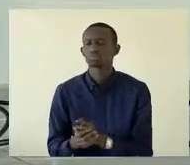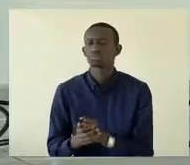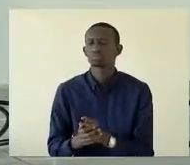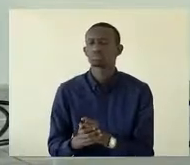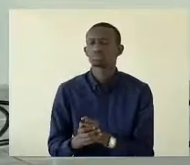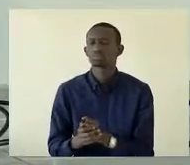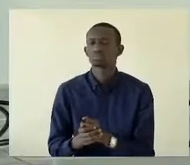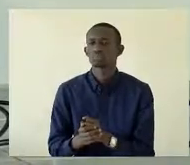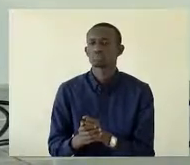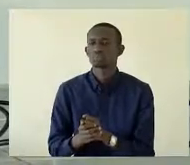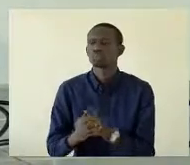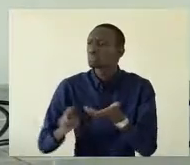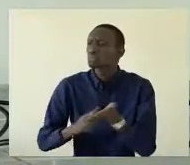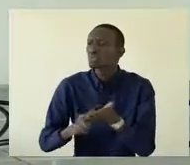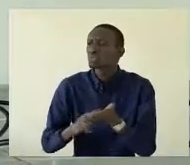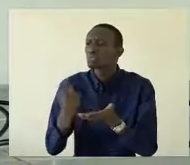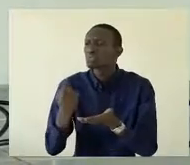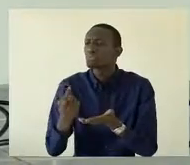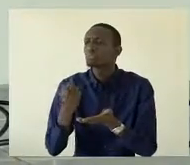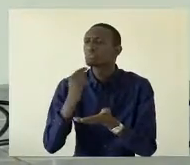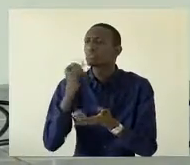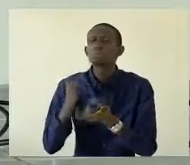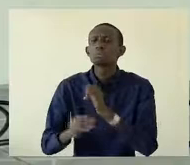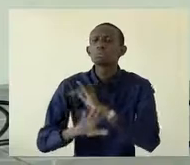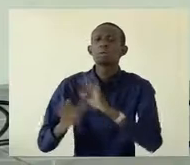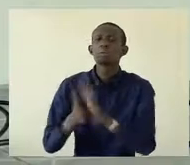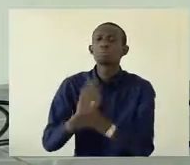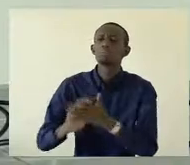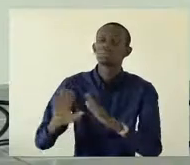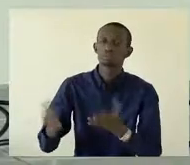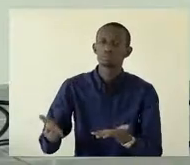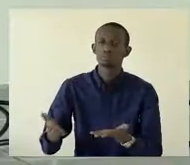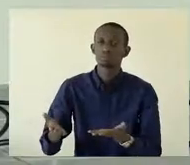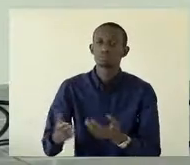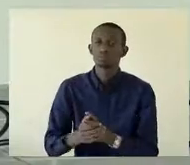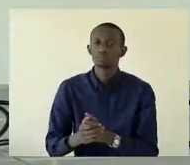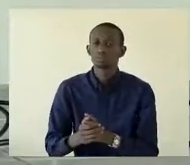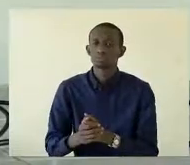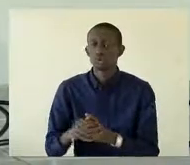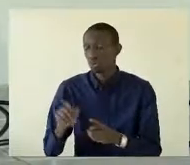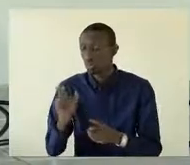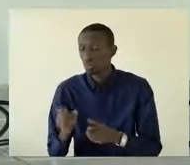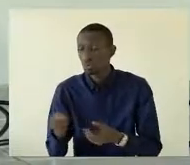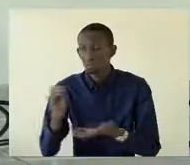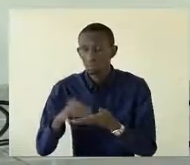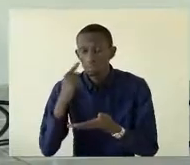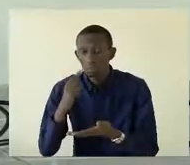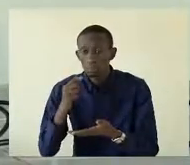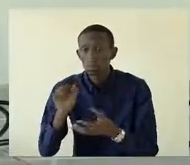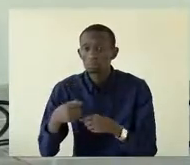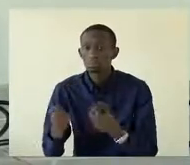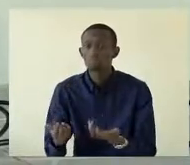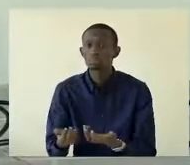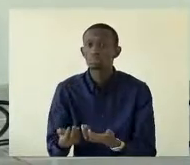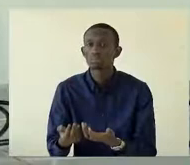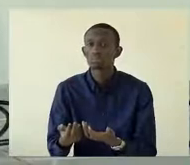and then that's all? The person coming tomorrow does not have to see it because there's no chance. Do